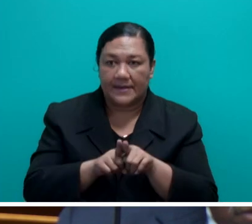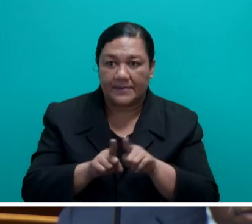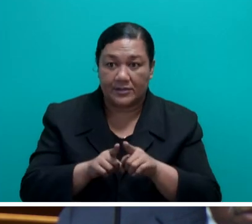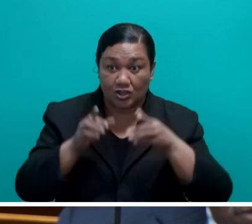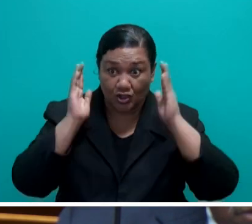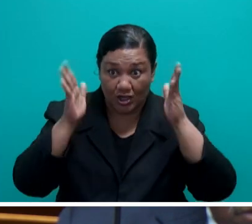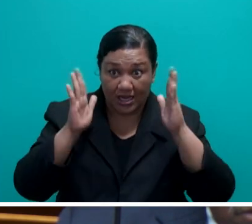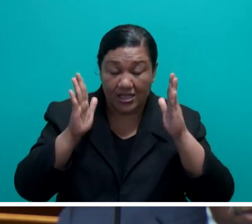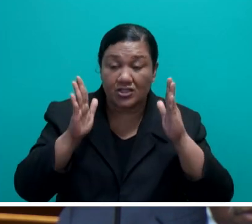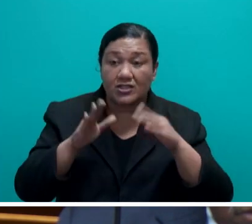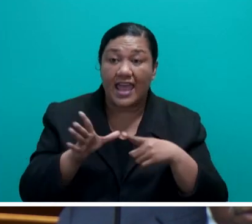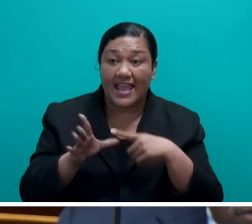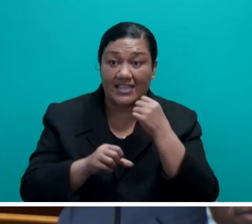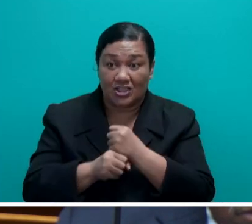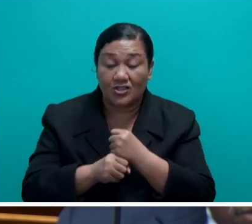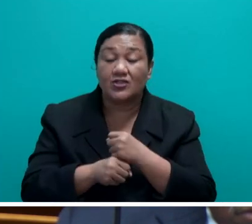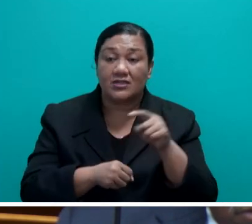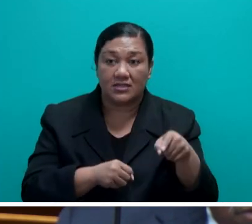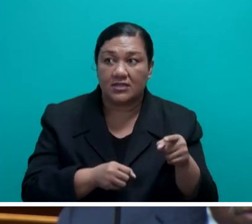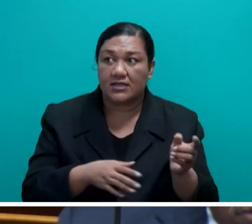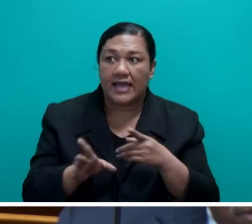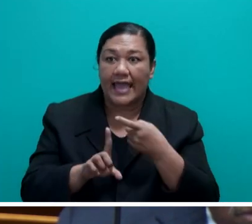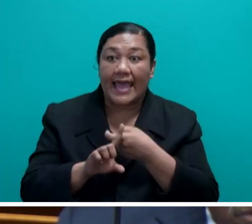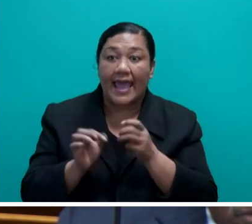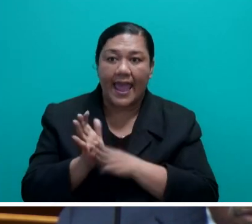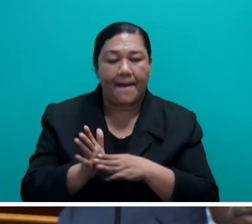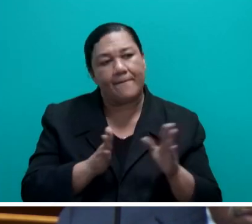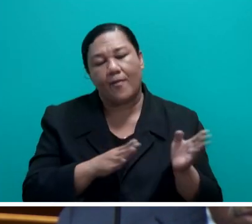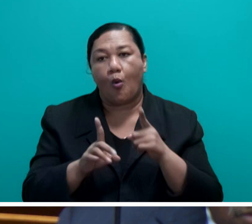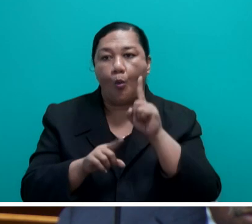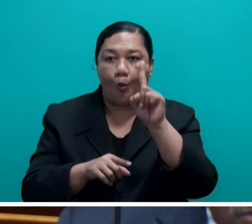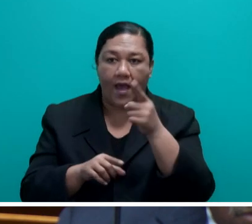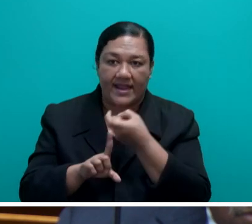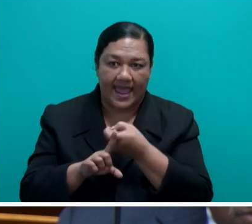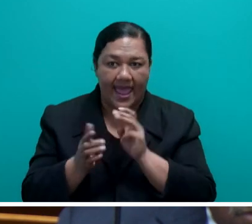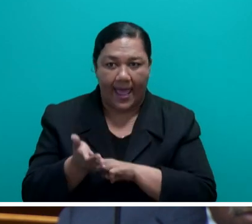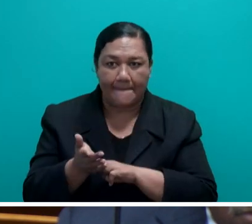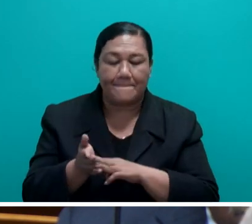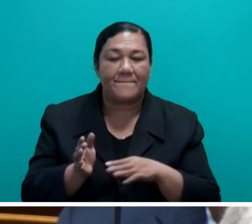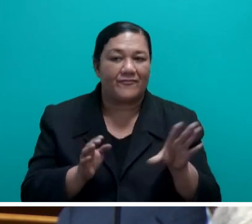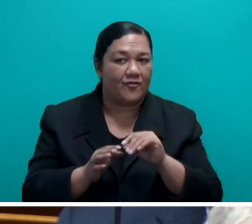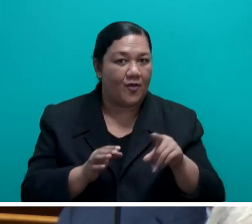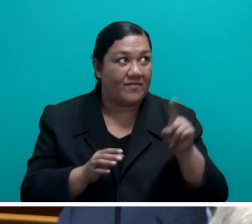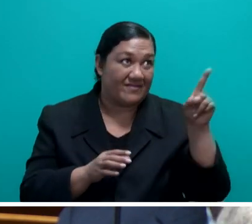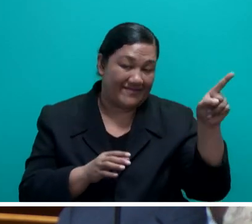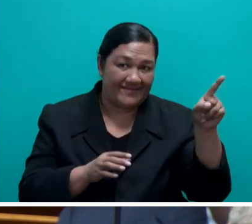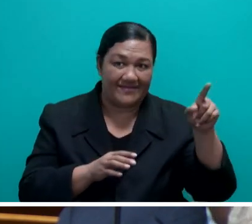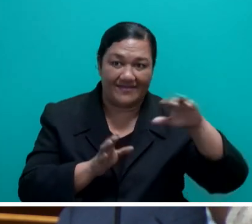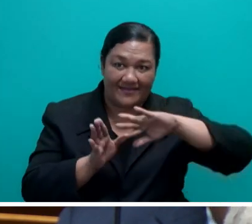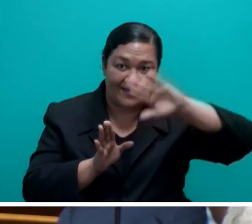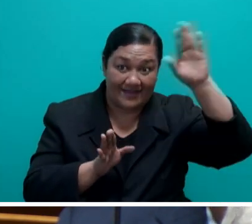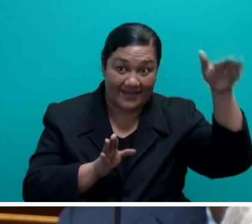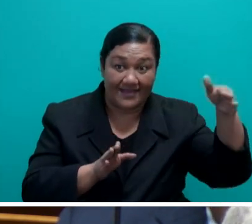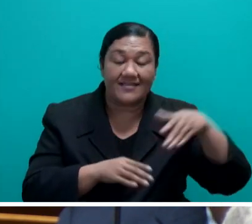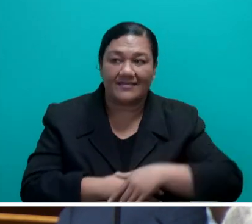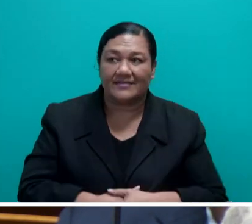is approximately 1 kilometer from the village site. The church compound has been the village's temporary relocation site